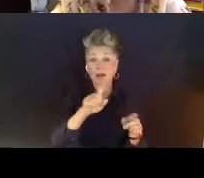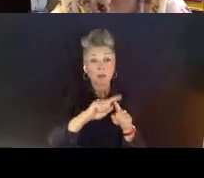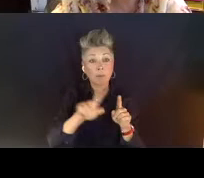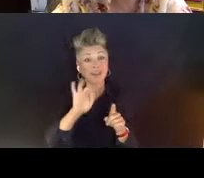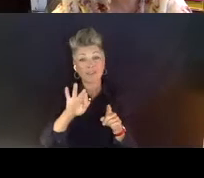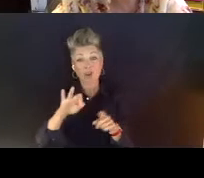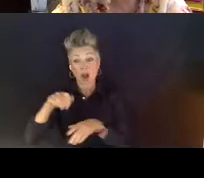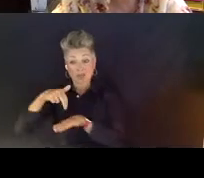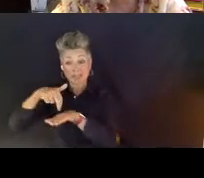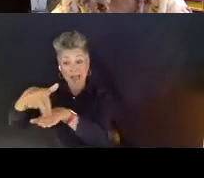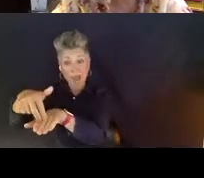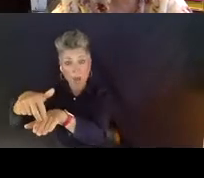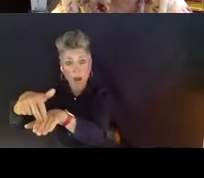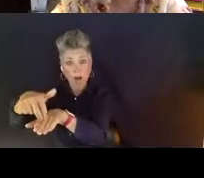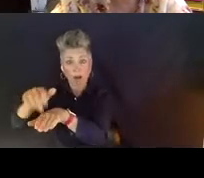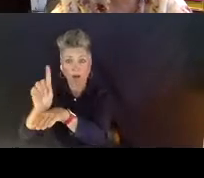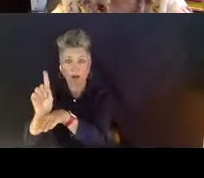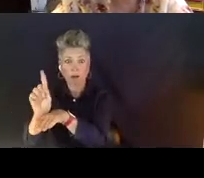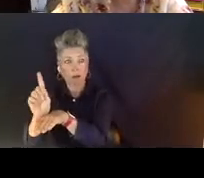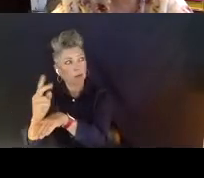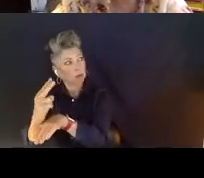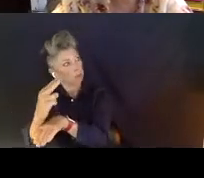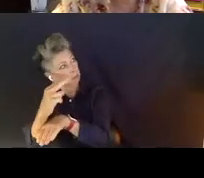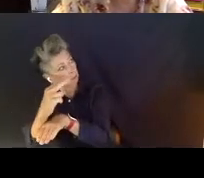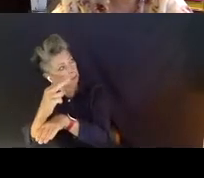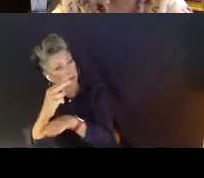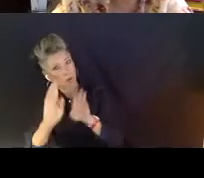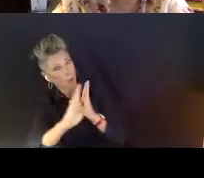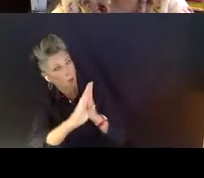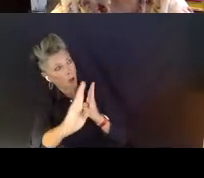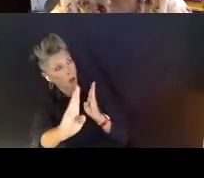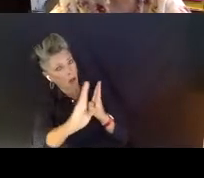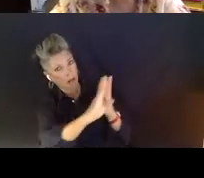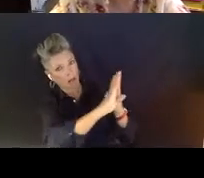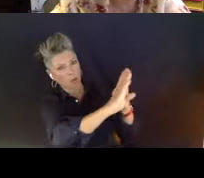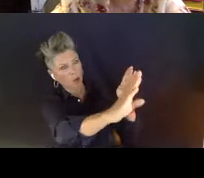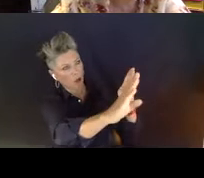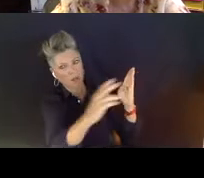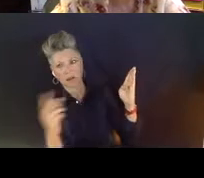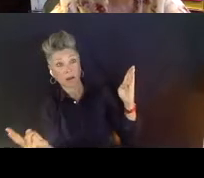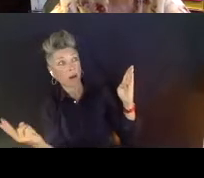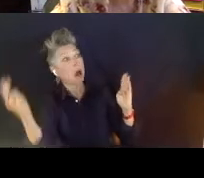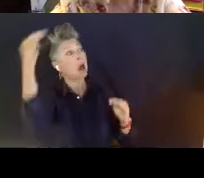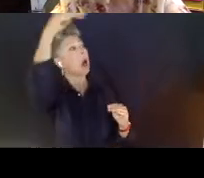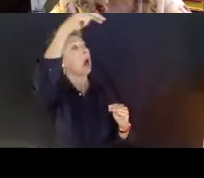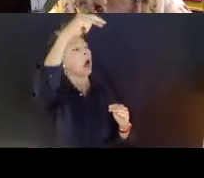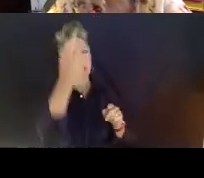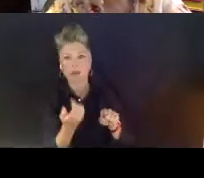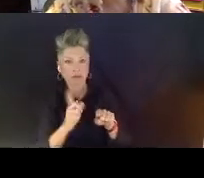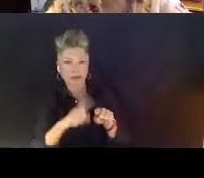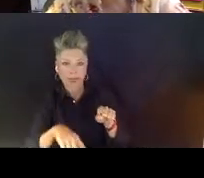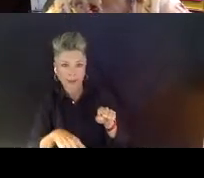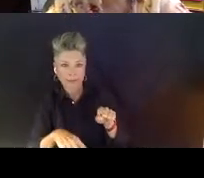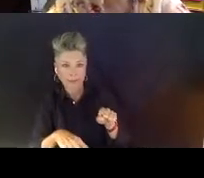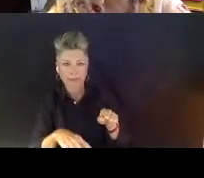we're completely separated by these double walls. You can see nothing inside. Or on